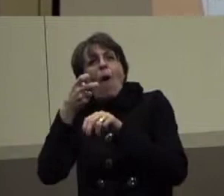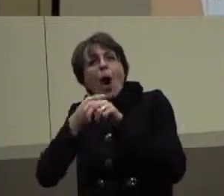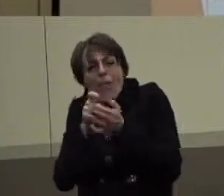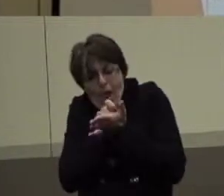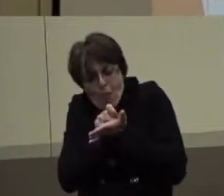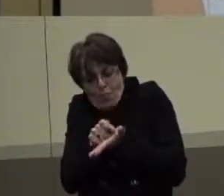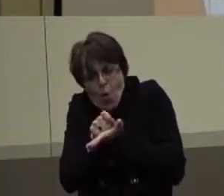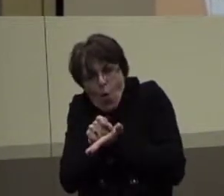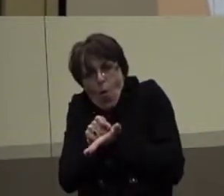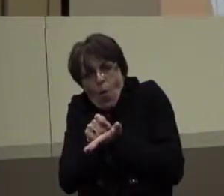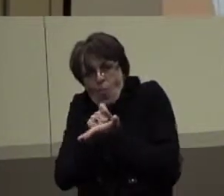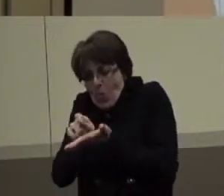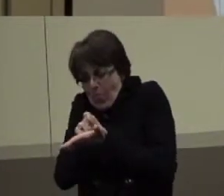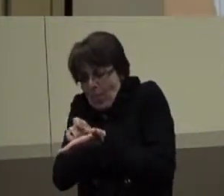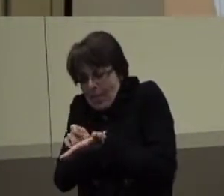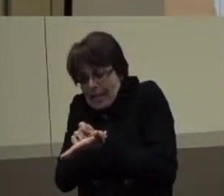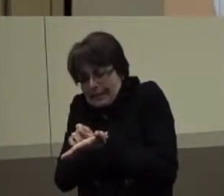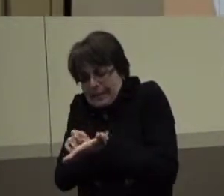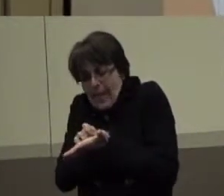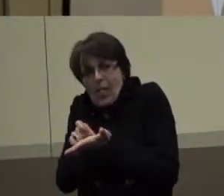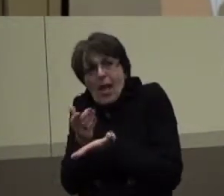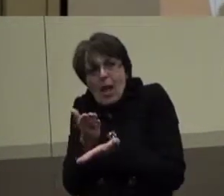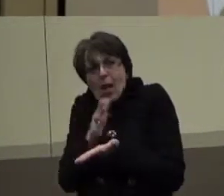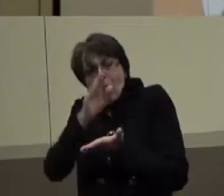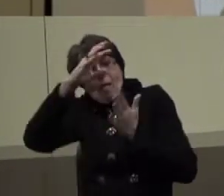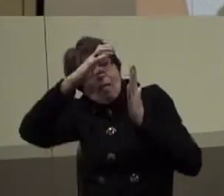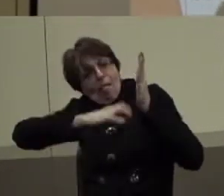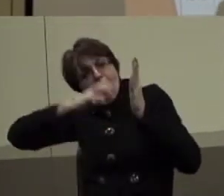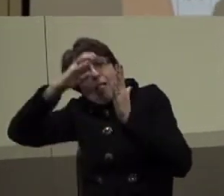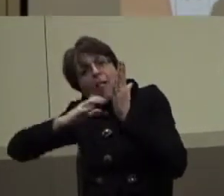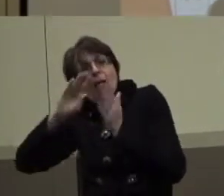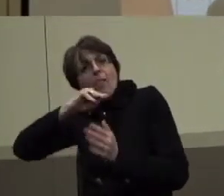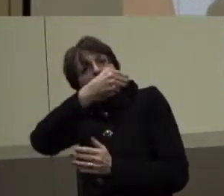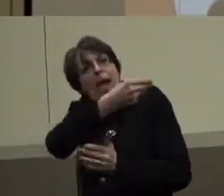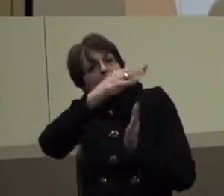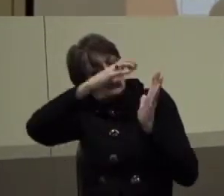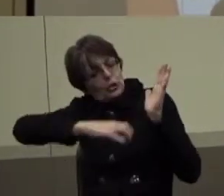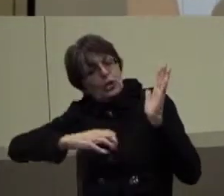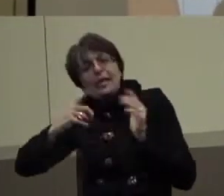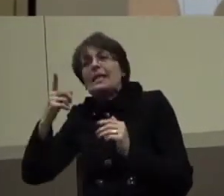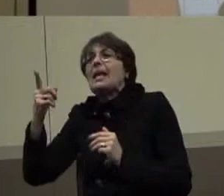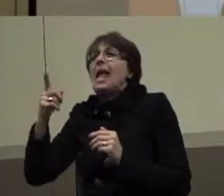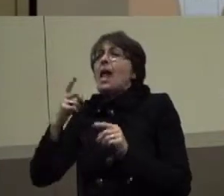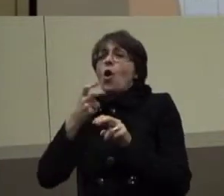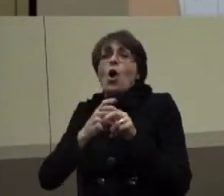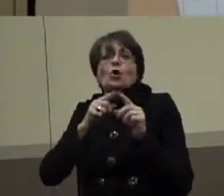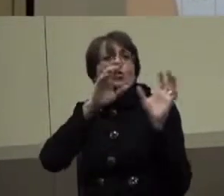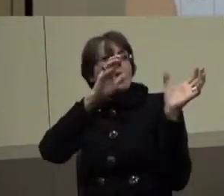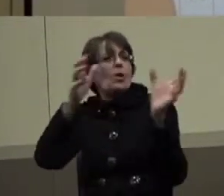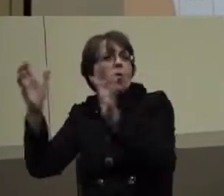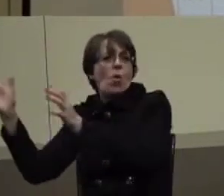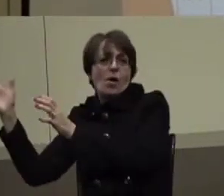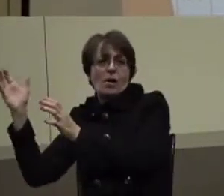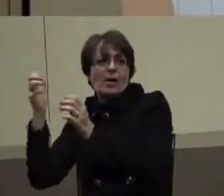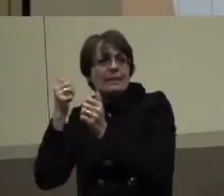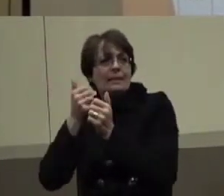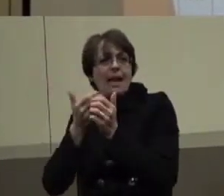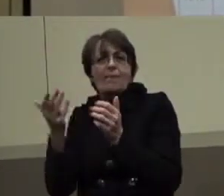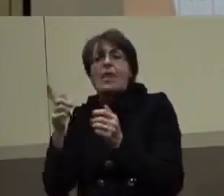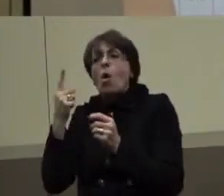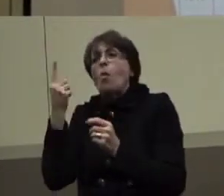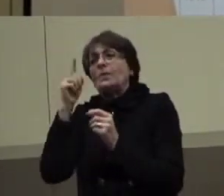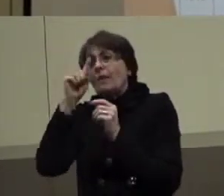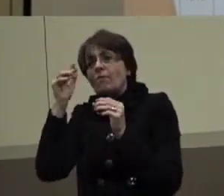pressed with the pencil and how much they wrote on the back of the sheet. And it was hard to put things into categories. And then they